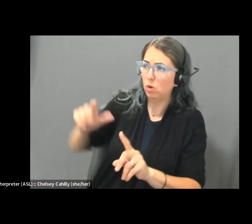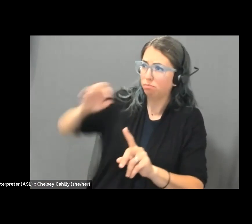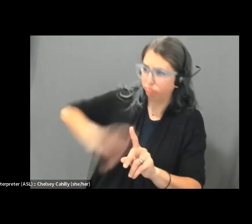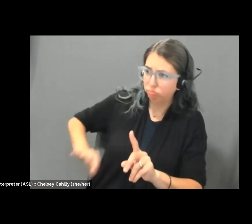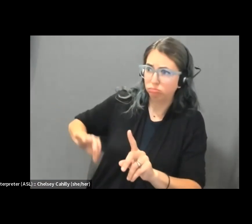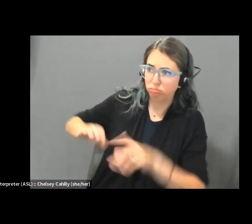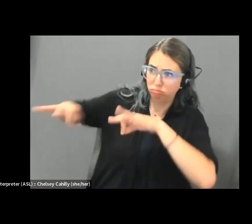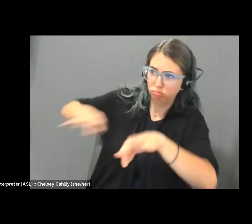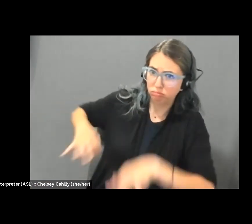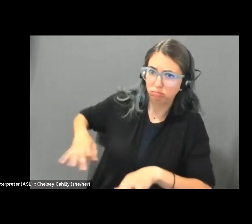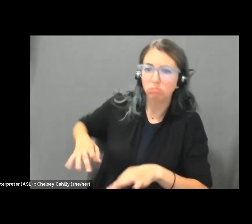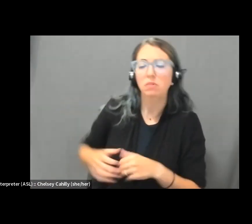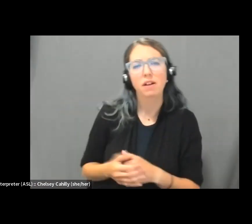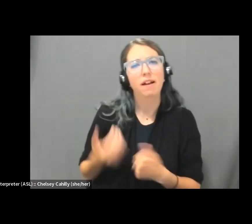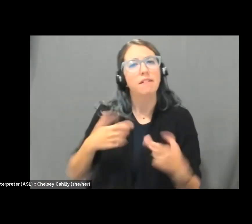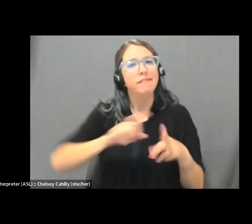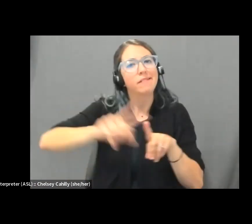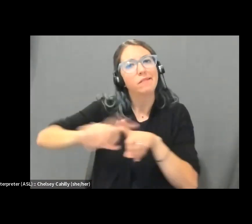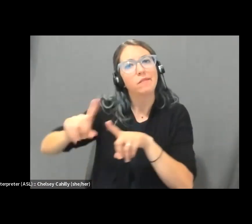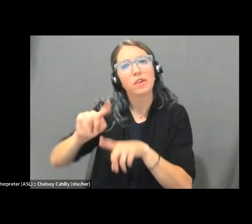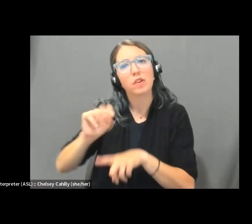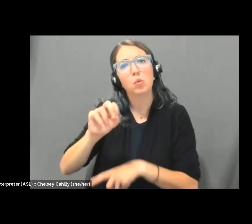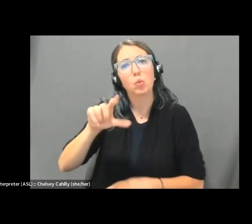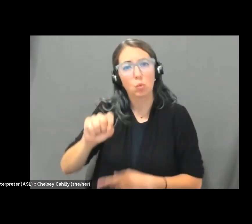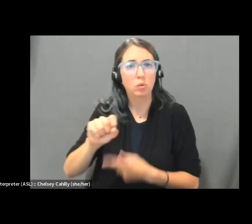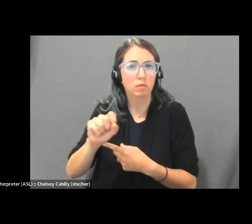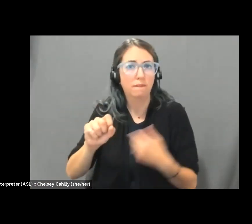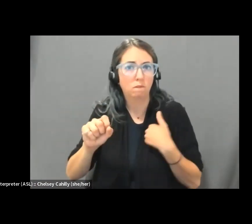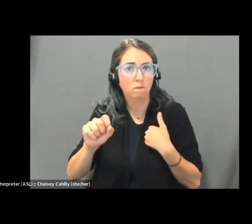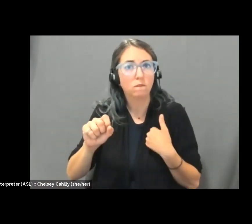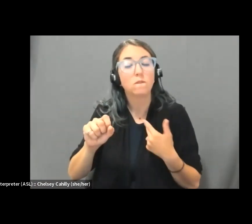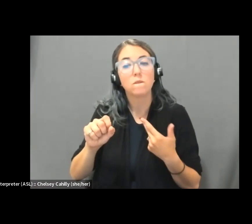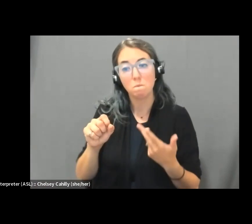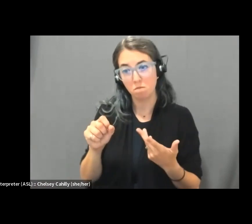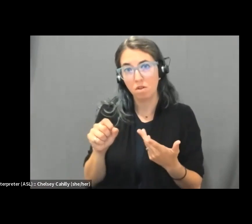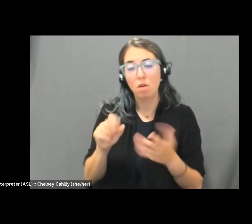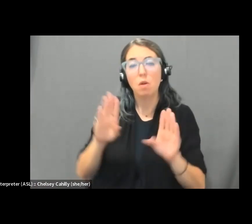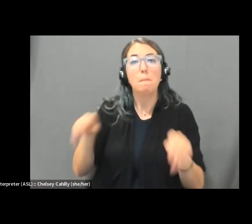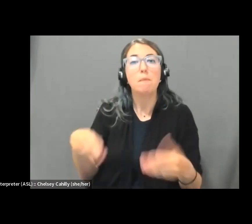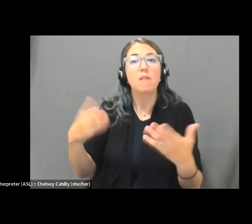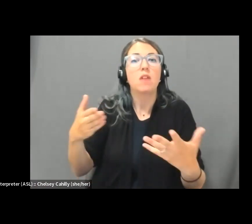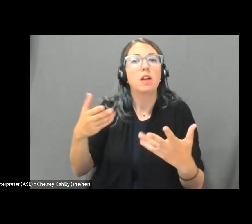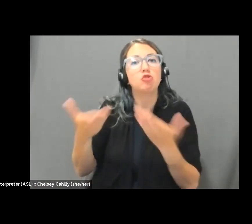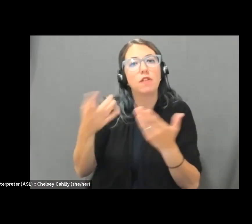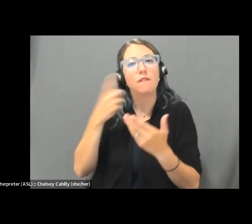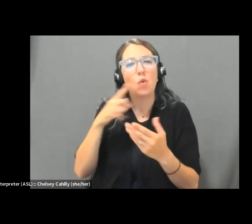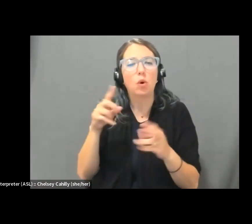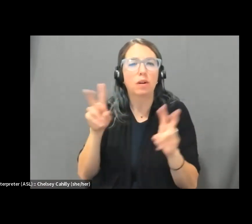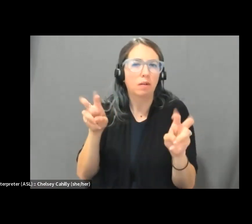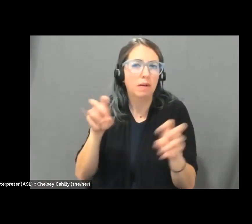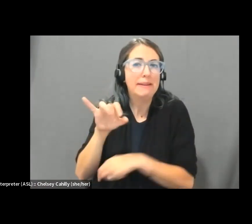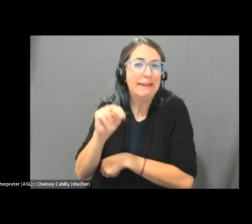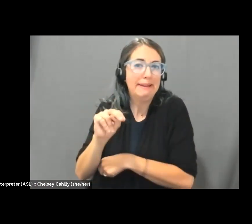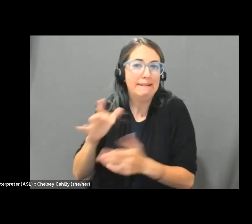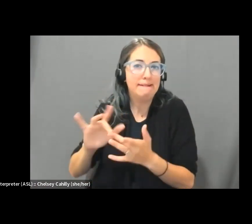Help or tools like Unite Us, which allow different services to be available to in-network providers, which are those that are actively engaged